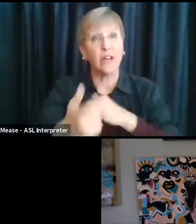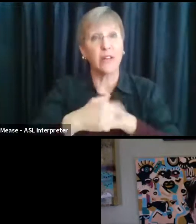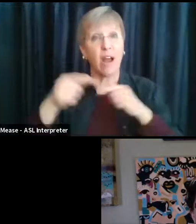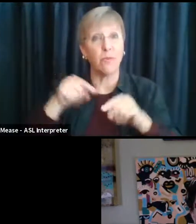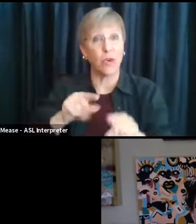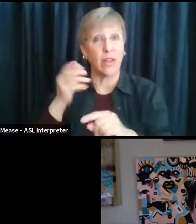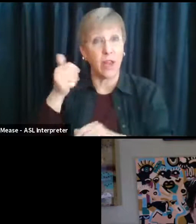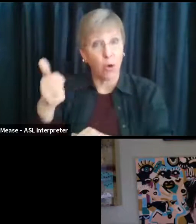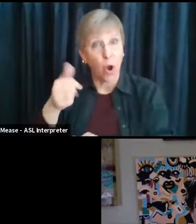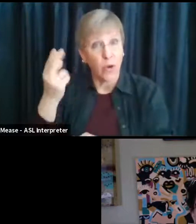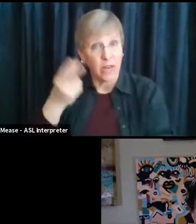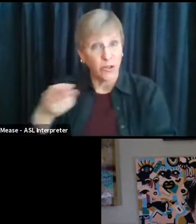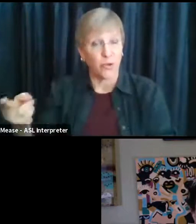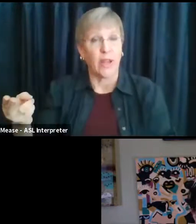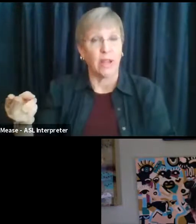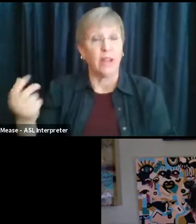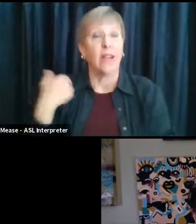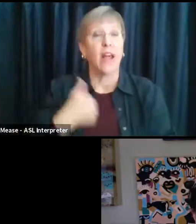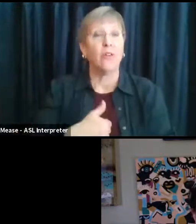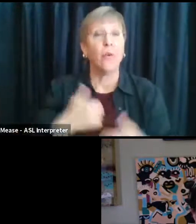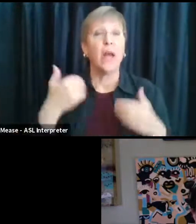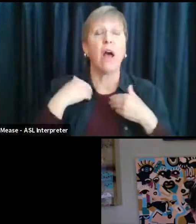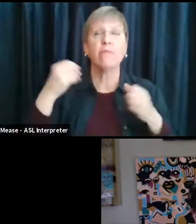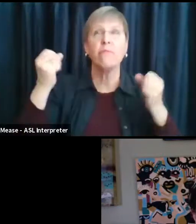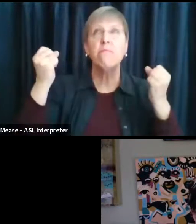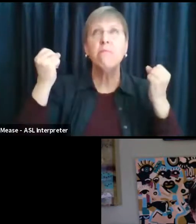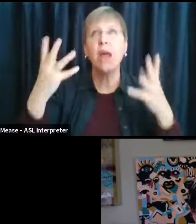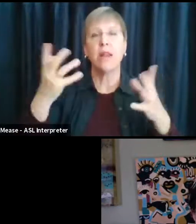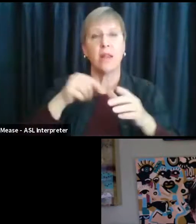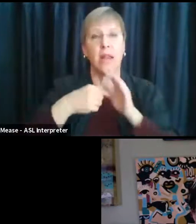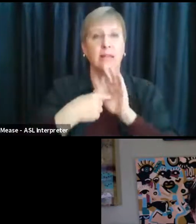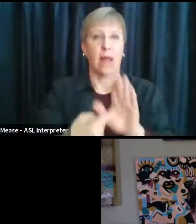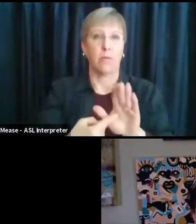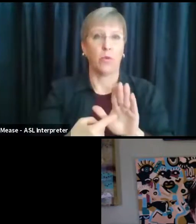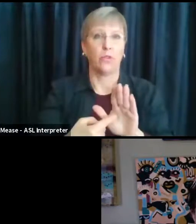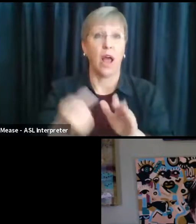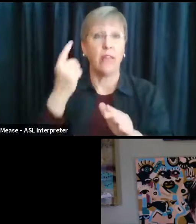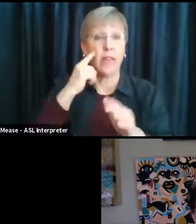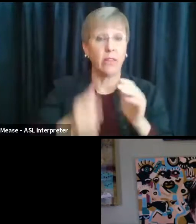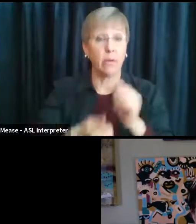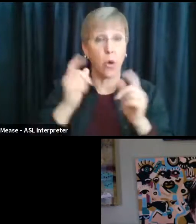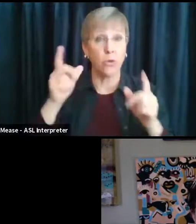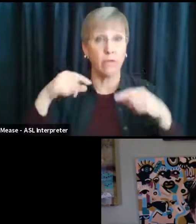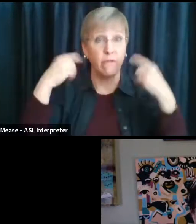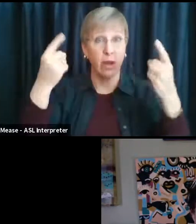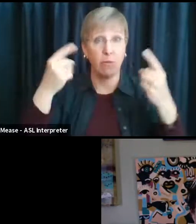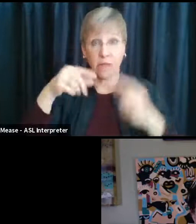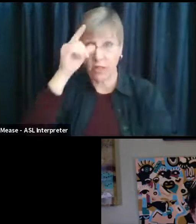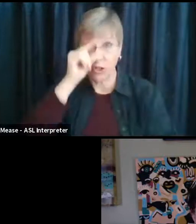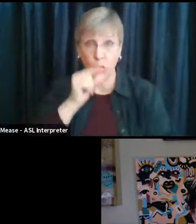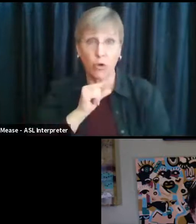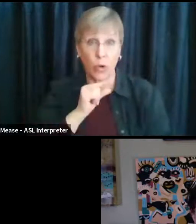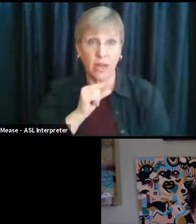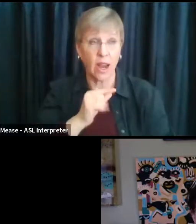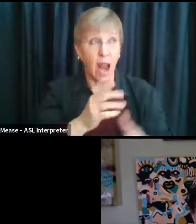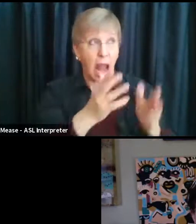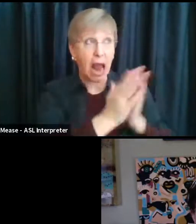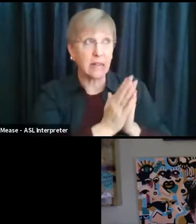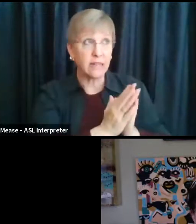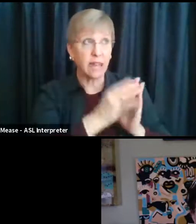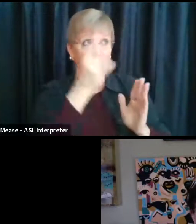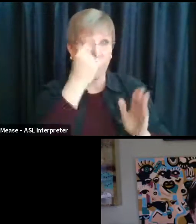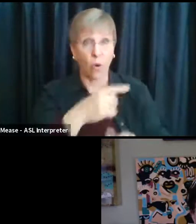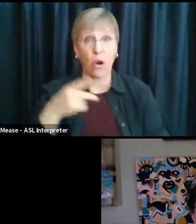history. And we have plenty of examples. I think the most famous one is the Greek asking back the